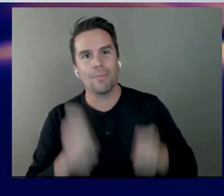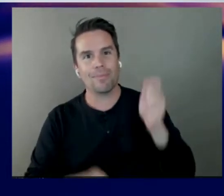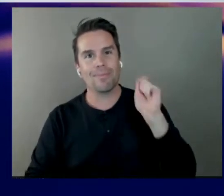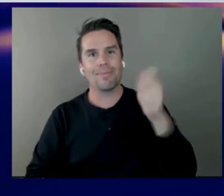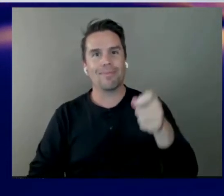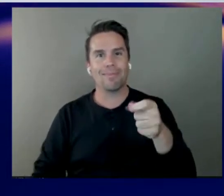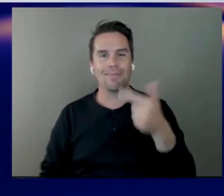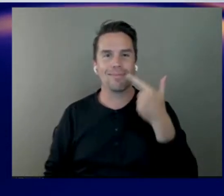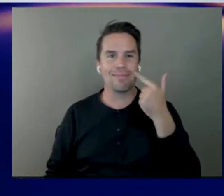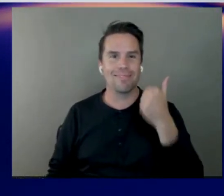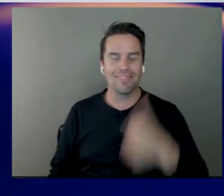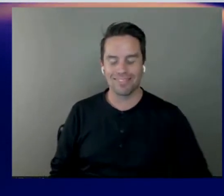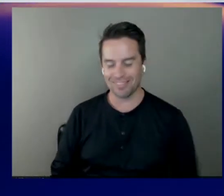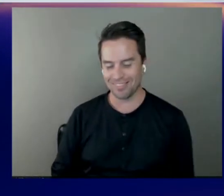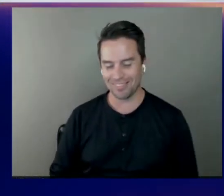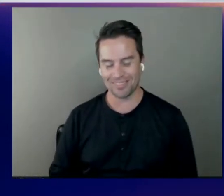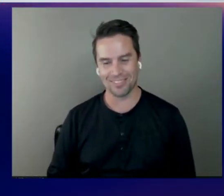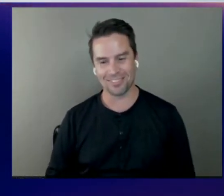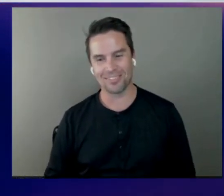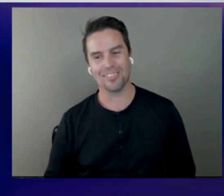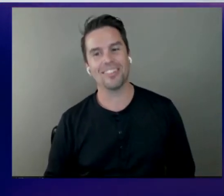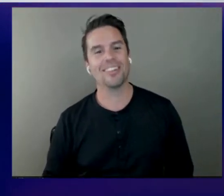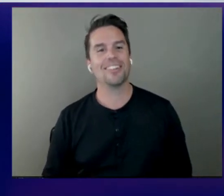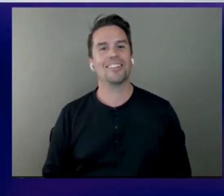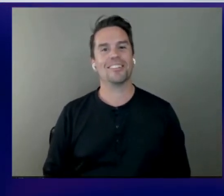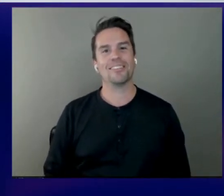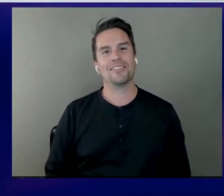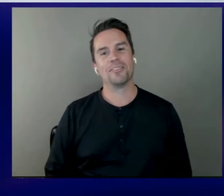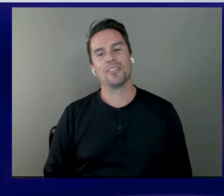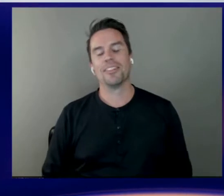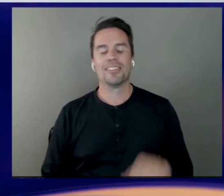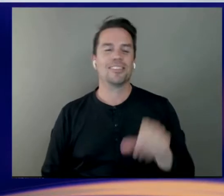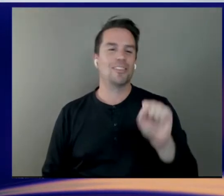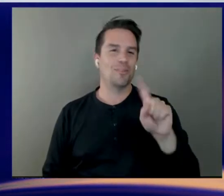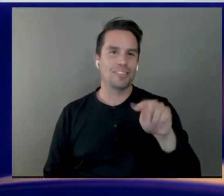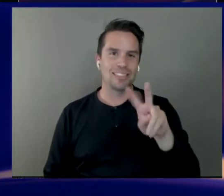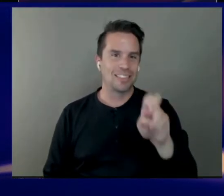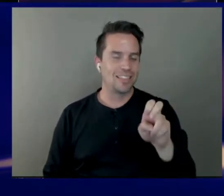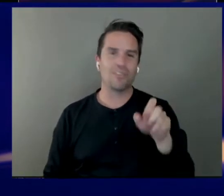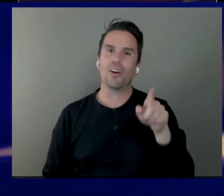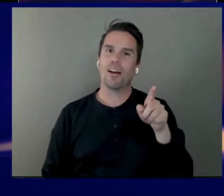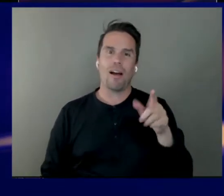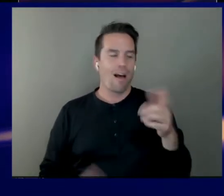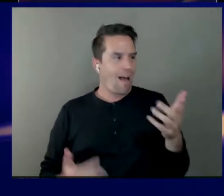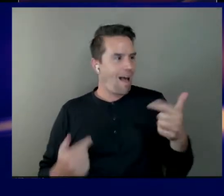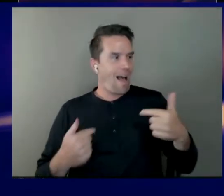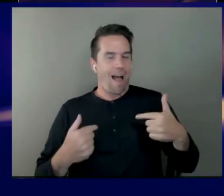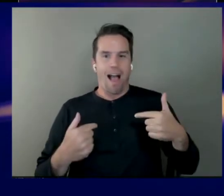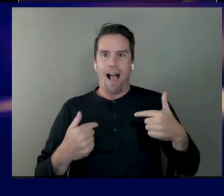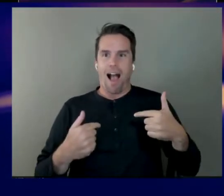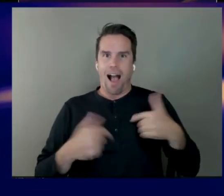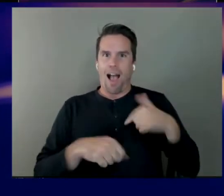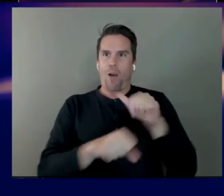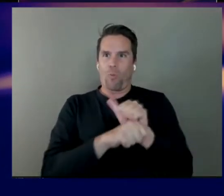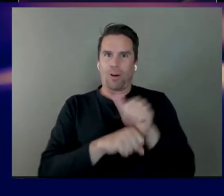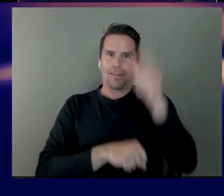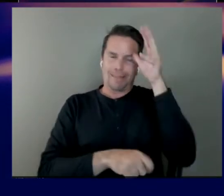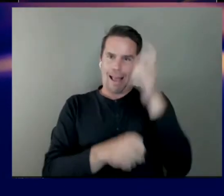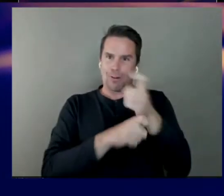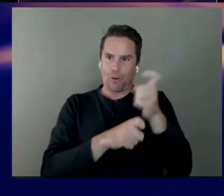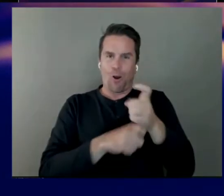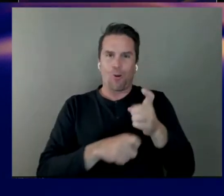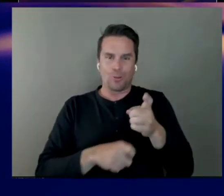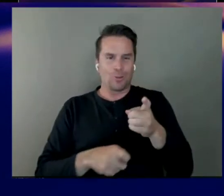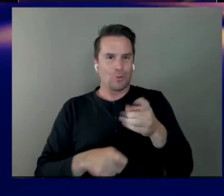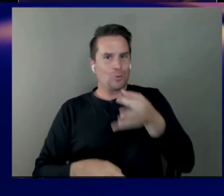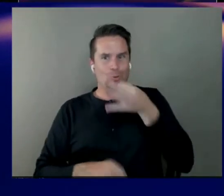Wow. One-liner, yeah. Flawless Steve, you're going to execution. put a lot of us out of work. Okay? I apologize. am frightened of this. Okay,